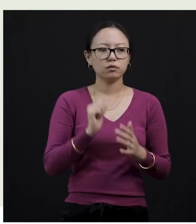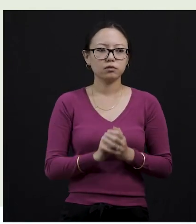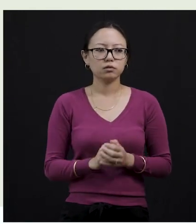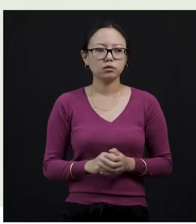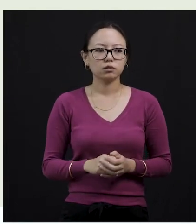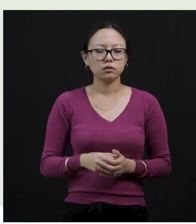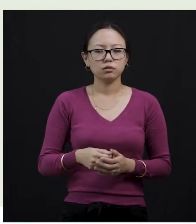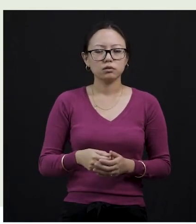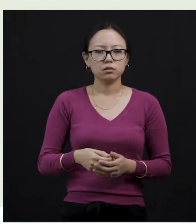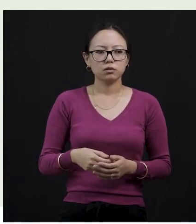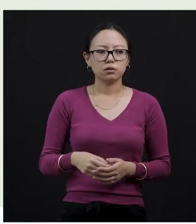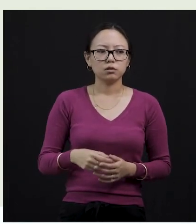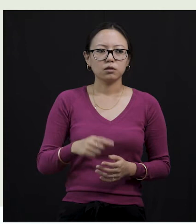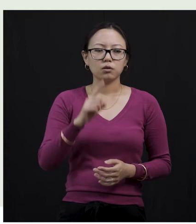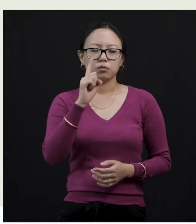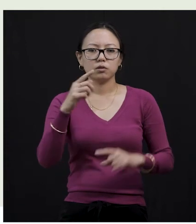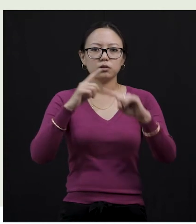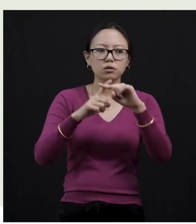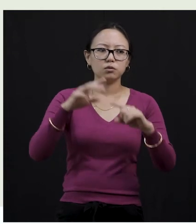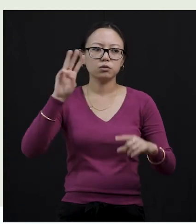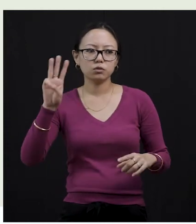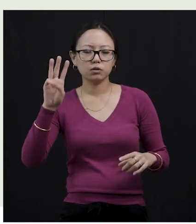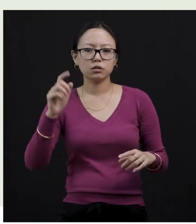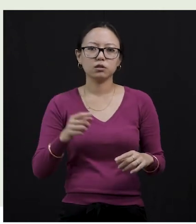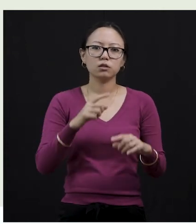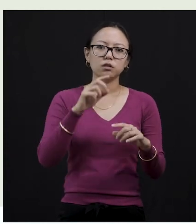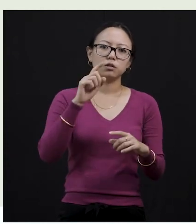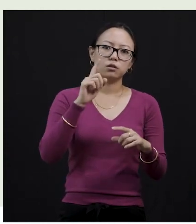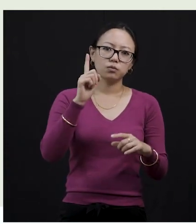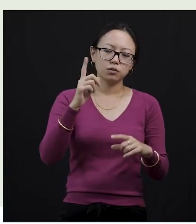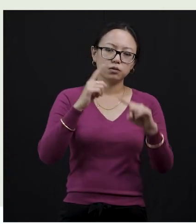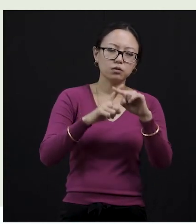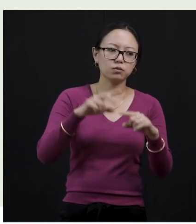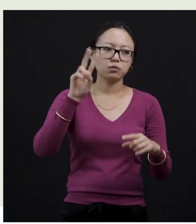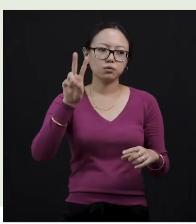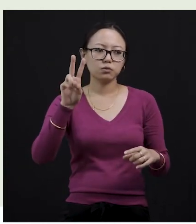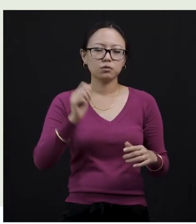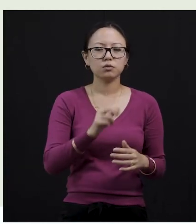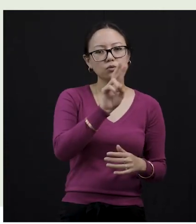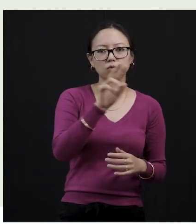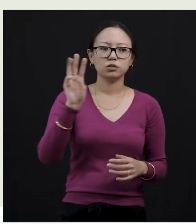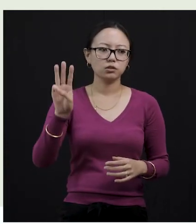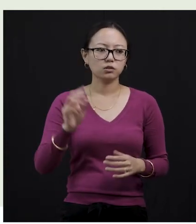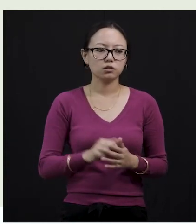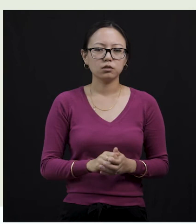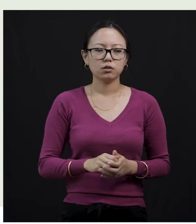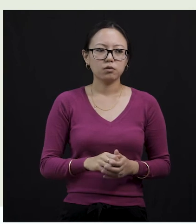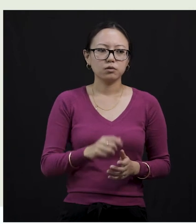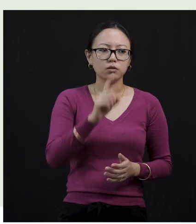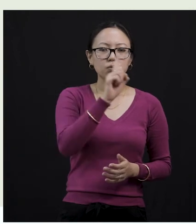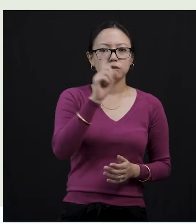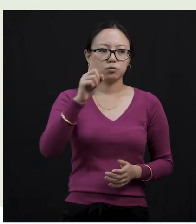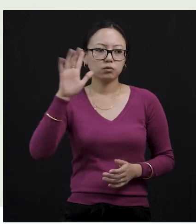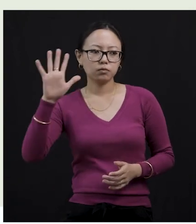again, you have 1 into 3, you get 3, and 1 into 2, you get 2. What you need to do? You need to add them